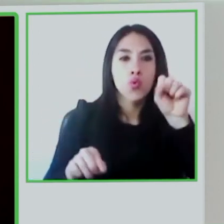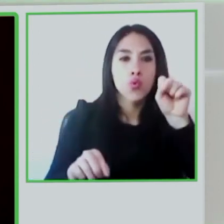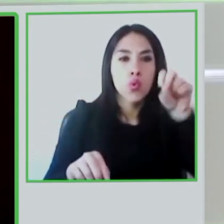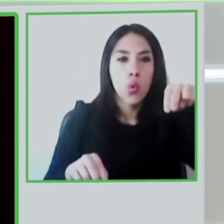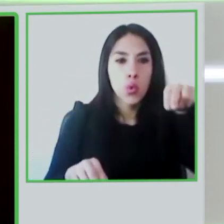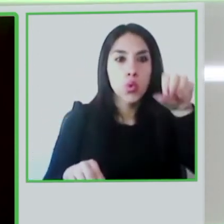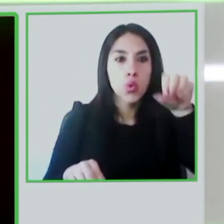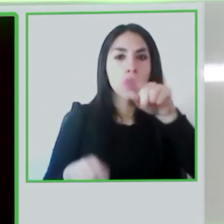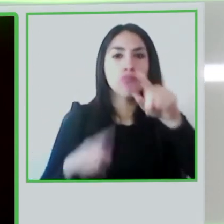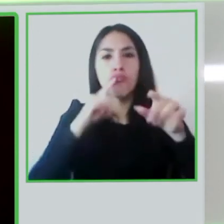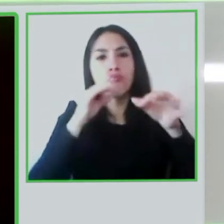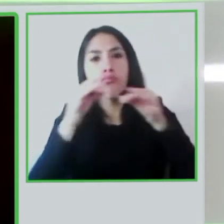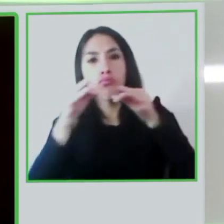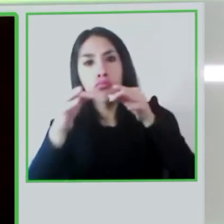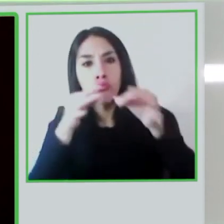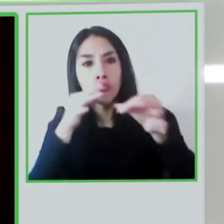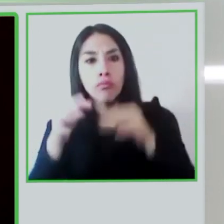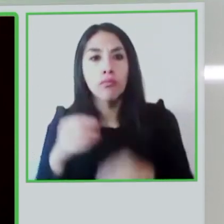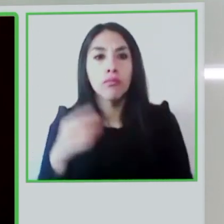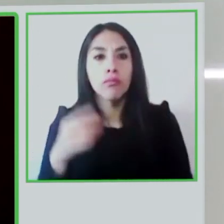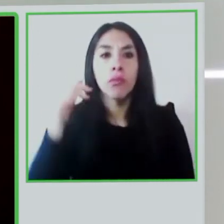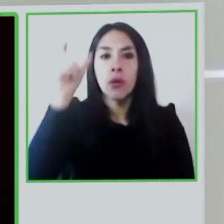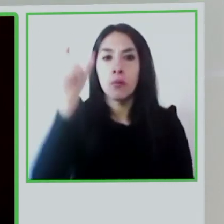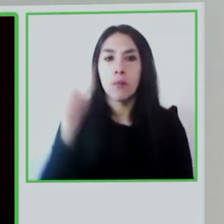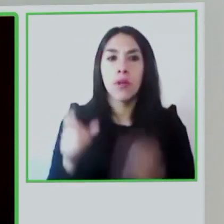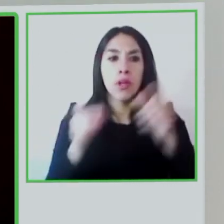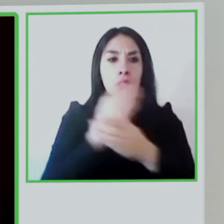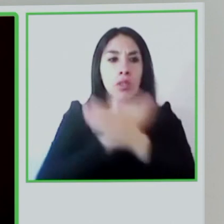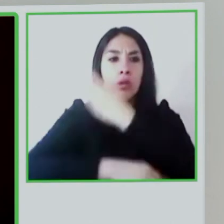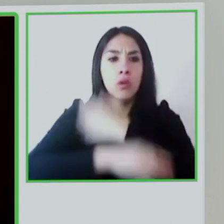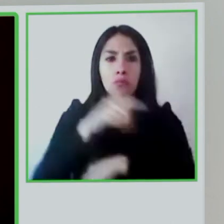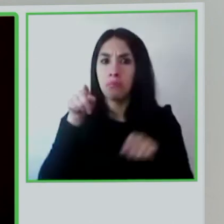like the 1,300 people with disabilities,